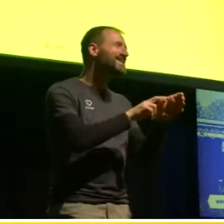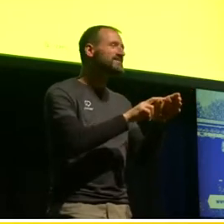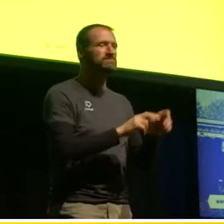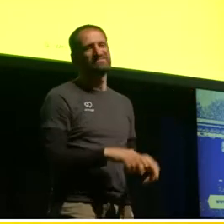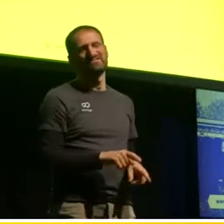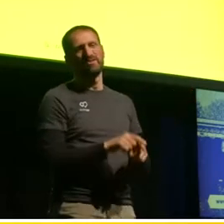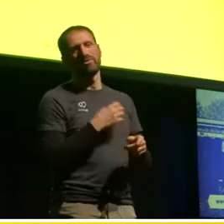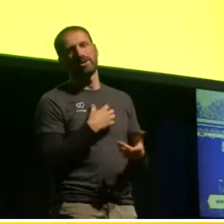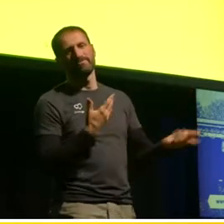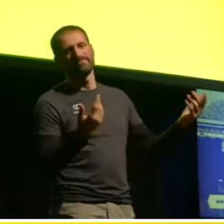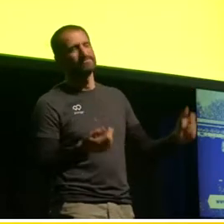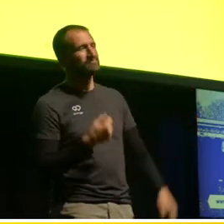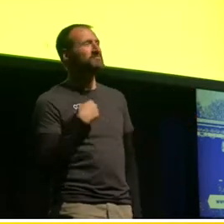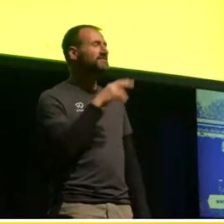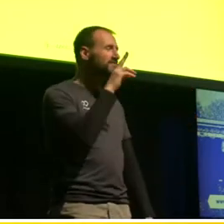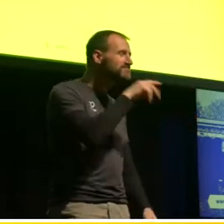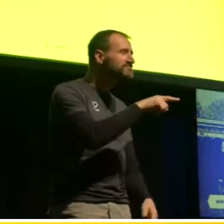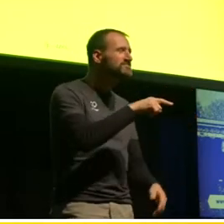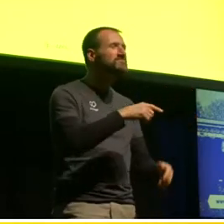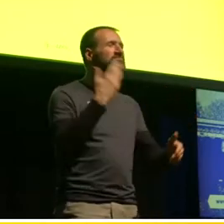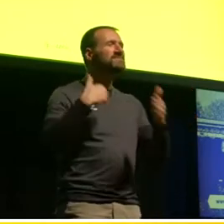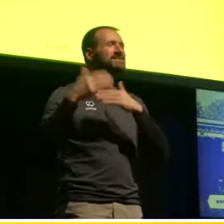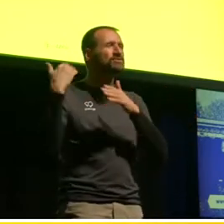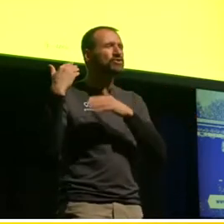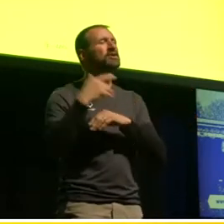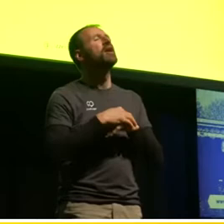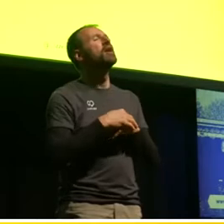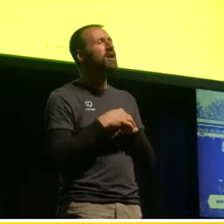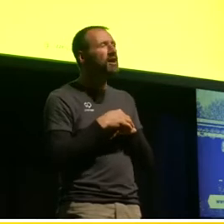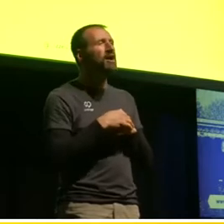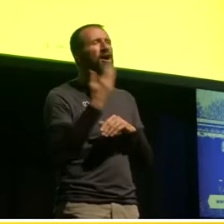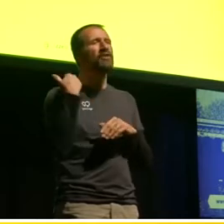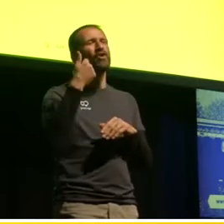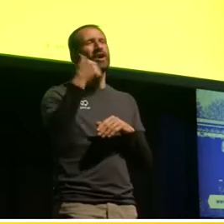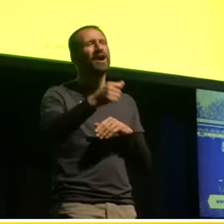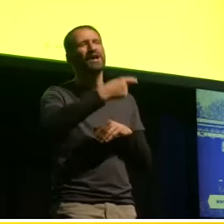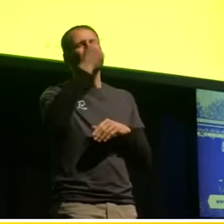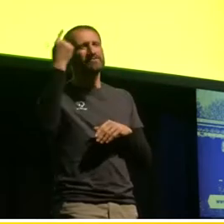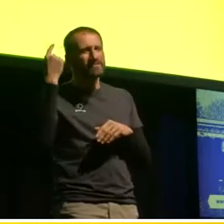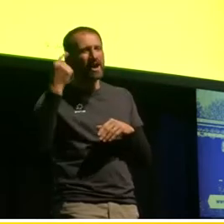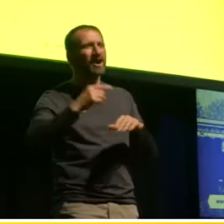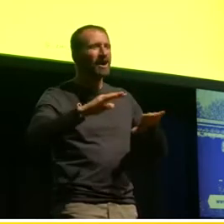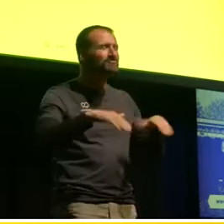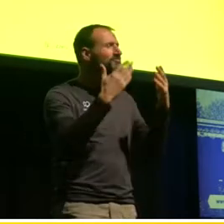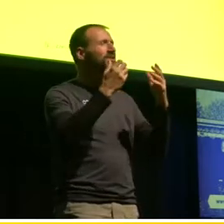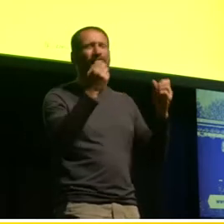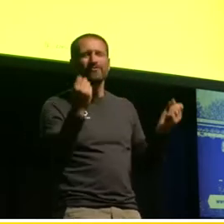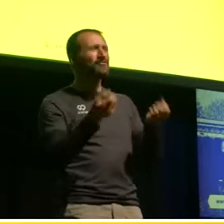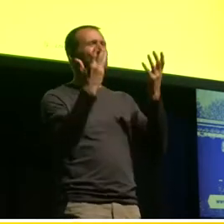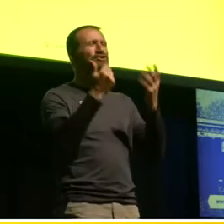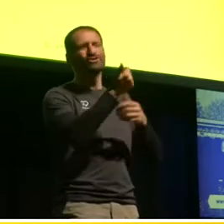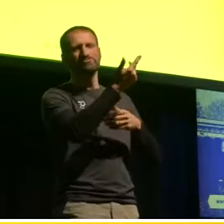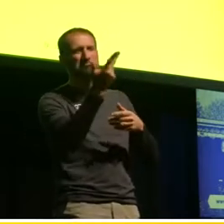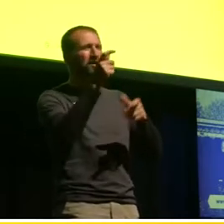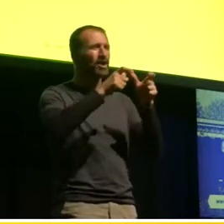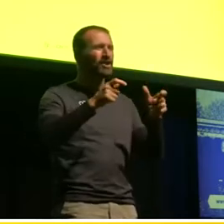their history. They have a website 11 years ago. They started really fresh, some people building this nice thing